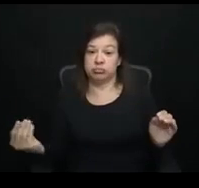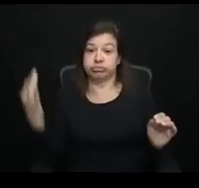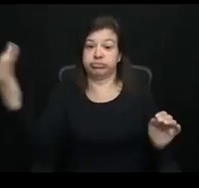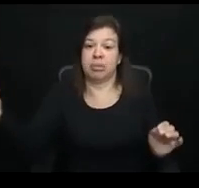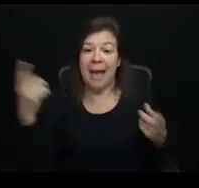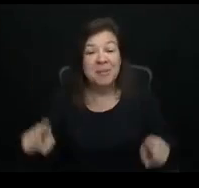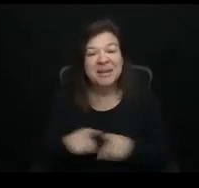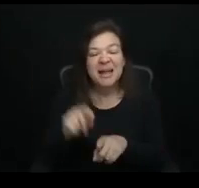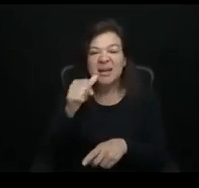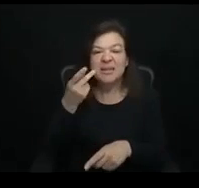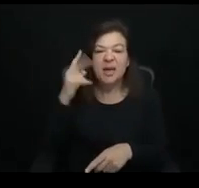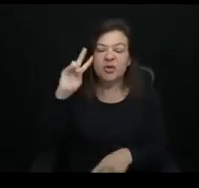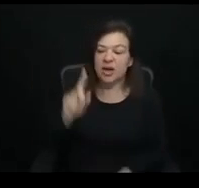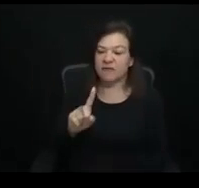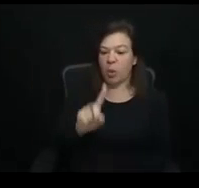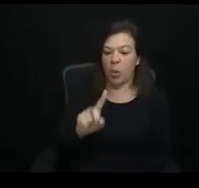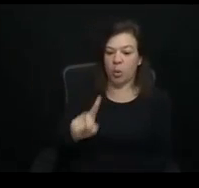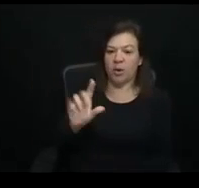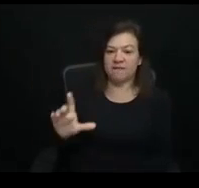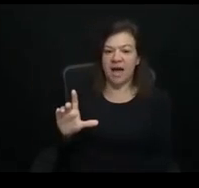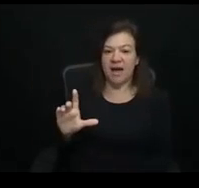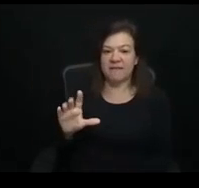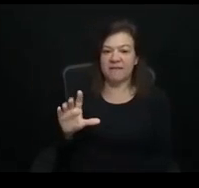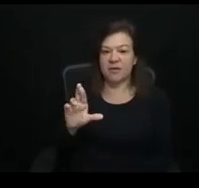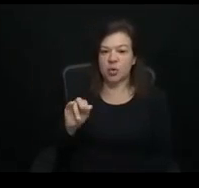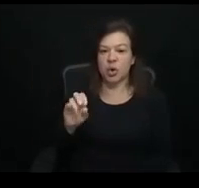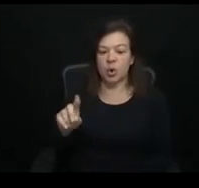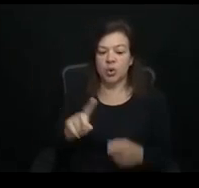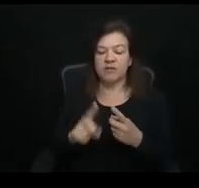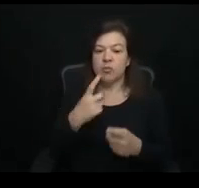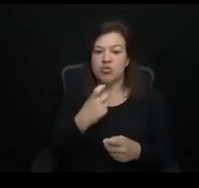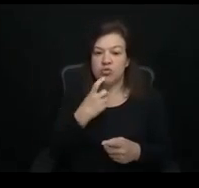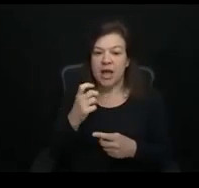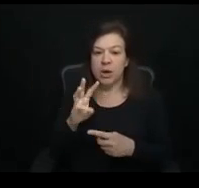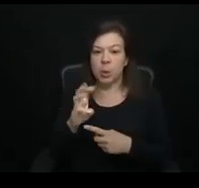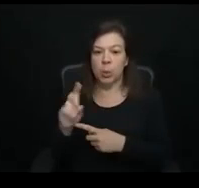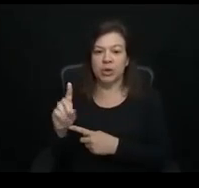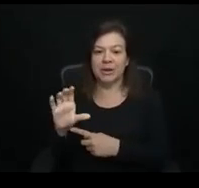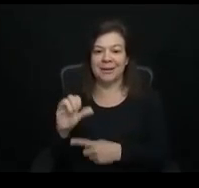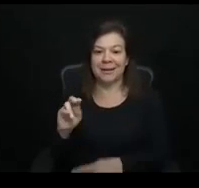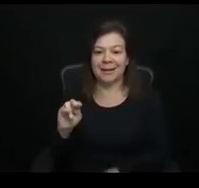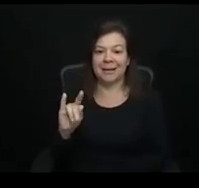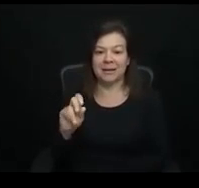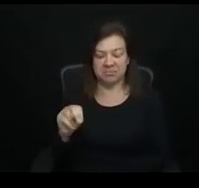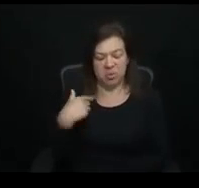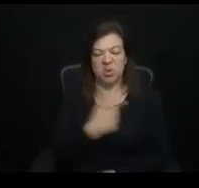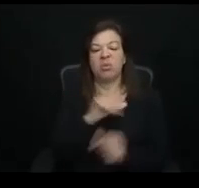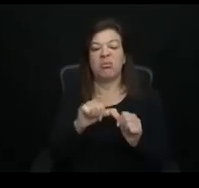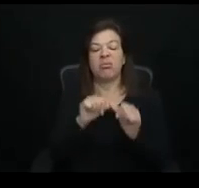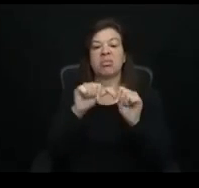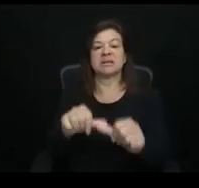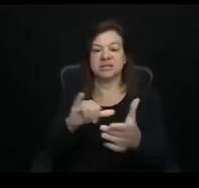fire was called Red Canyon. And, we'll continue that the entire time we're